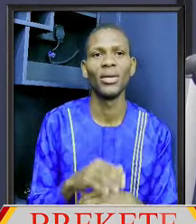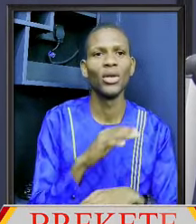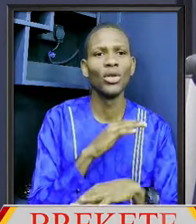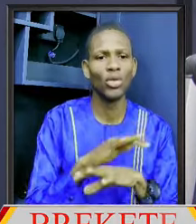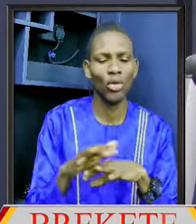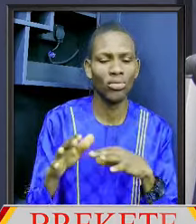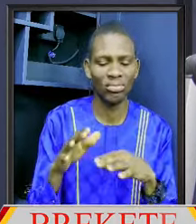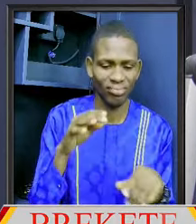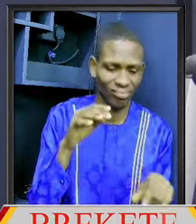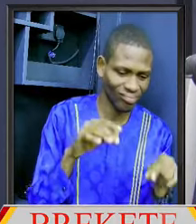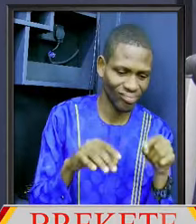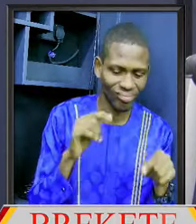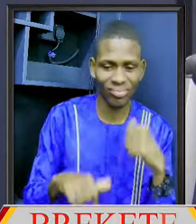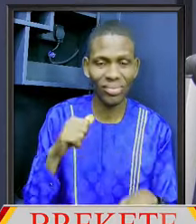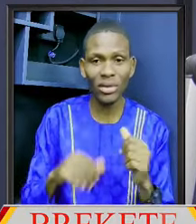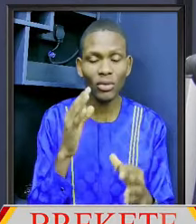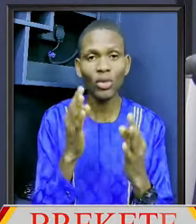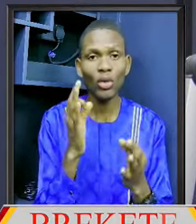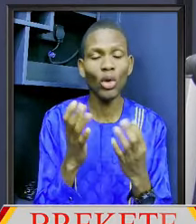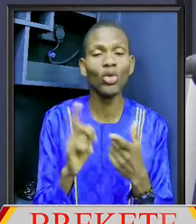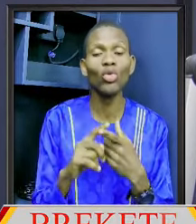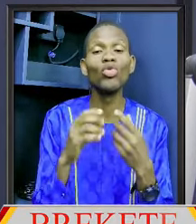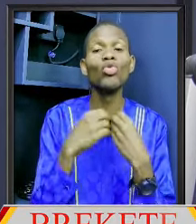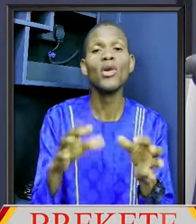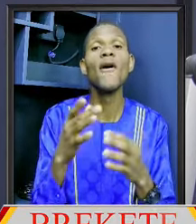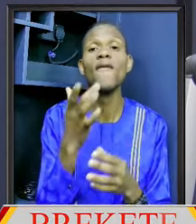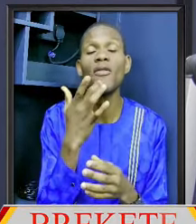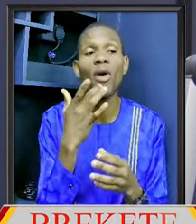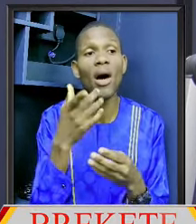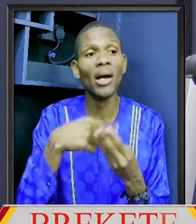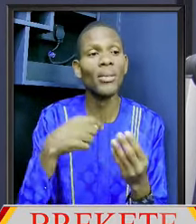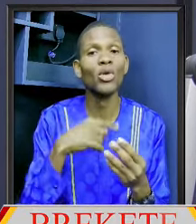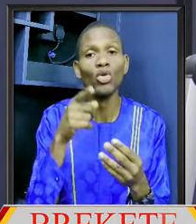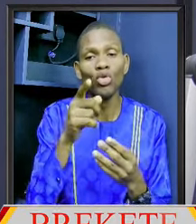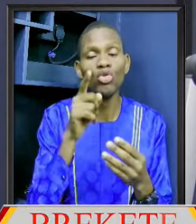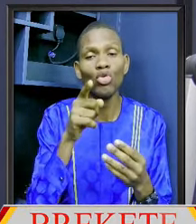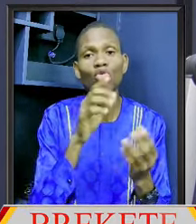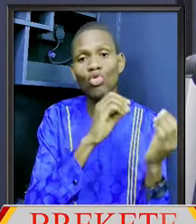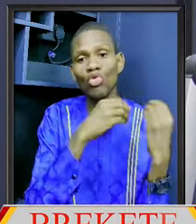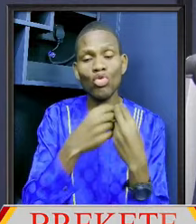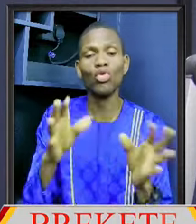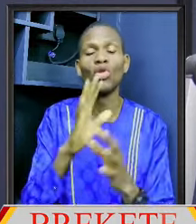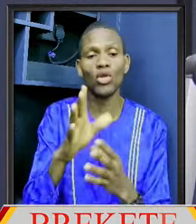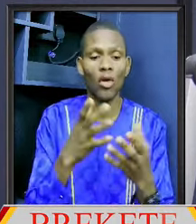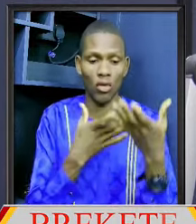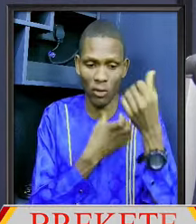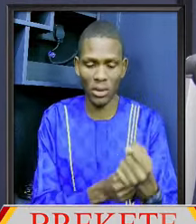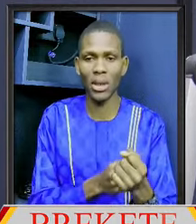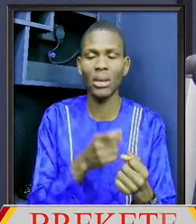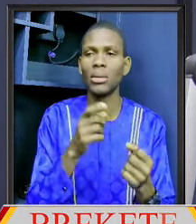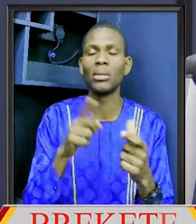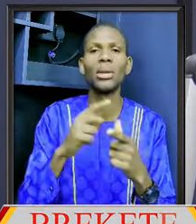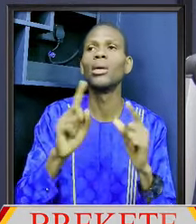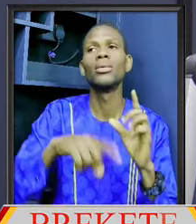Don't contemplate. If you want to lose favor around me, lose your confidence. You are going.